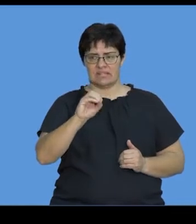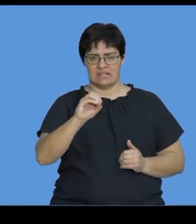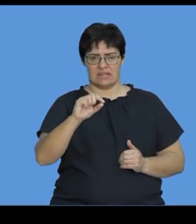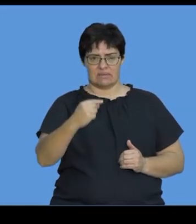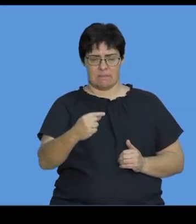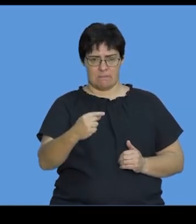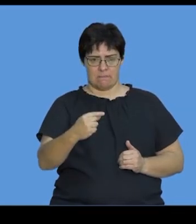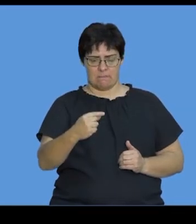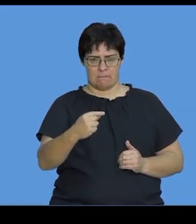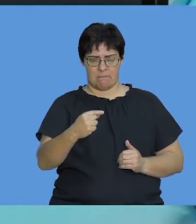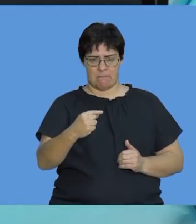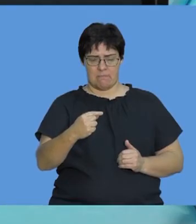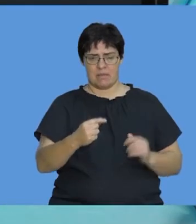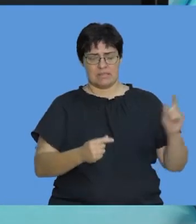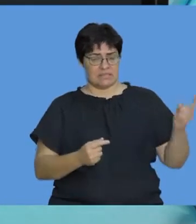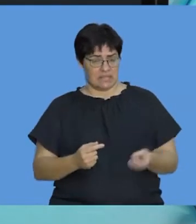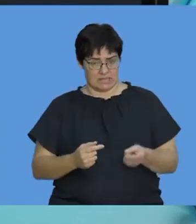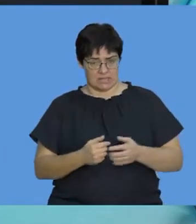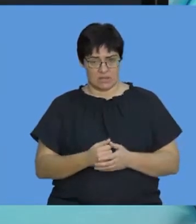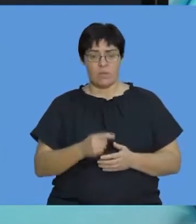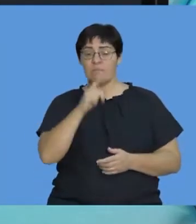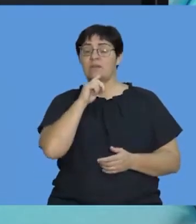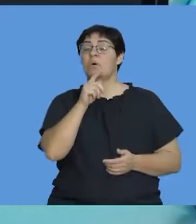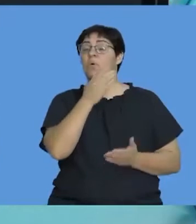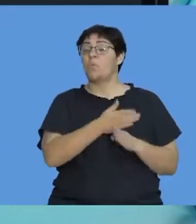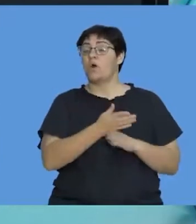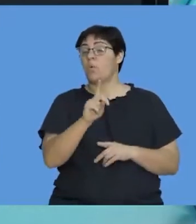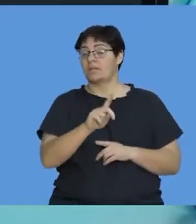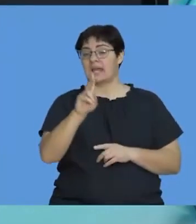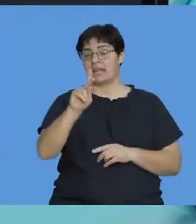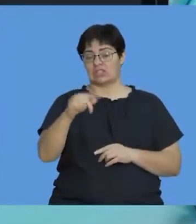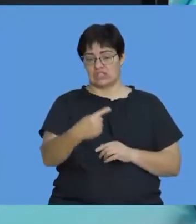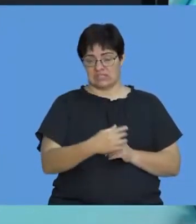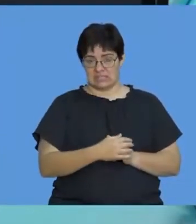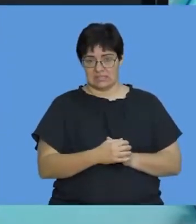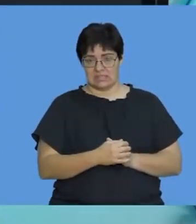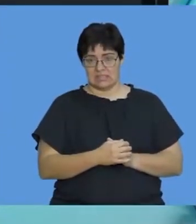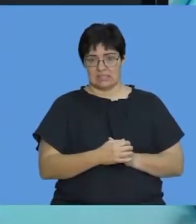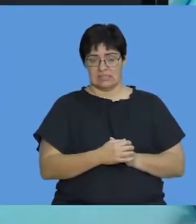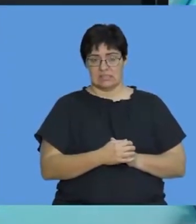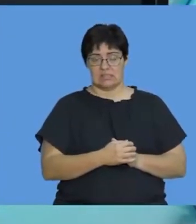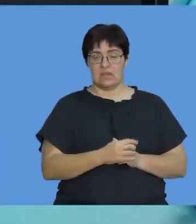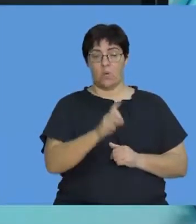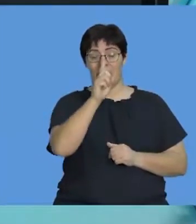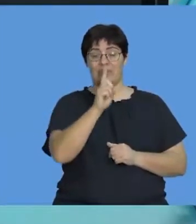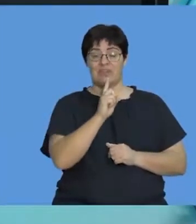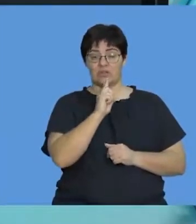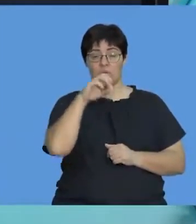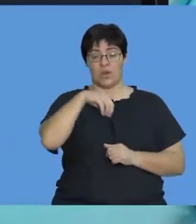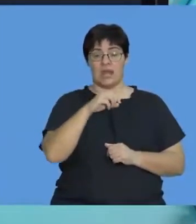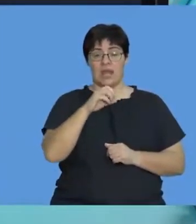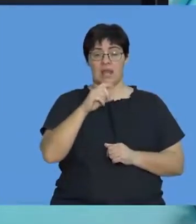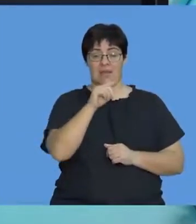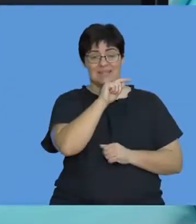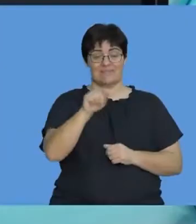all be going, no. We have to work in kilograms. So we have to remember that there's 1,000 grams in a kilogram. So I'm